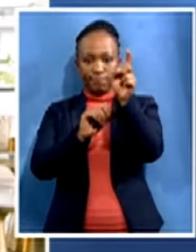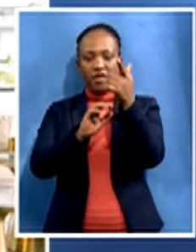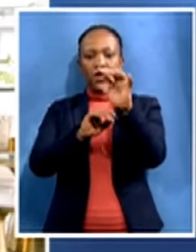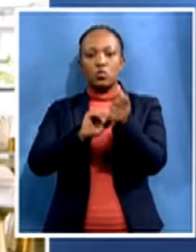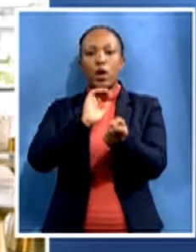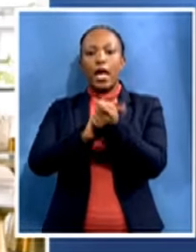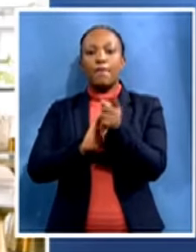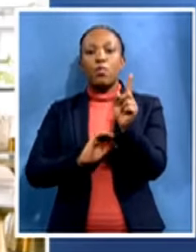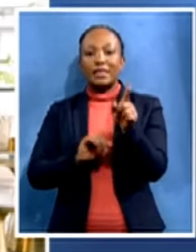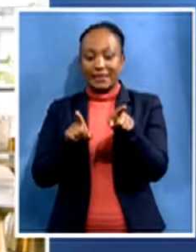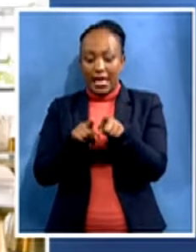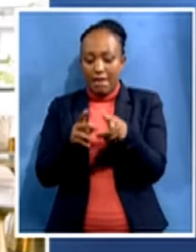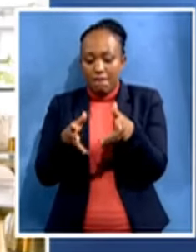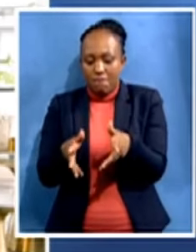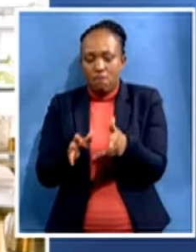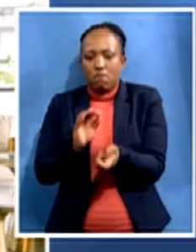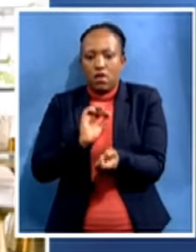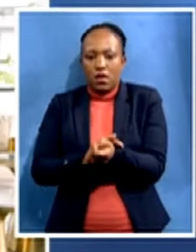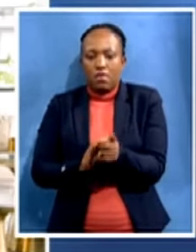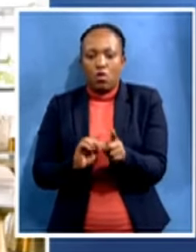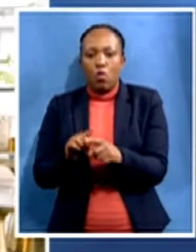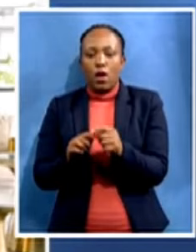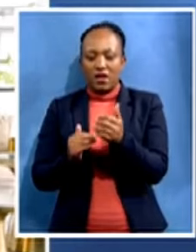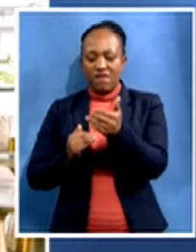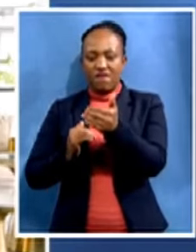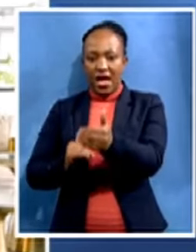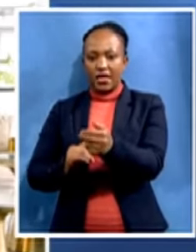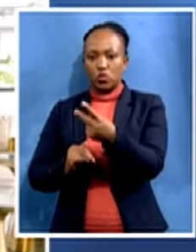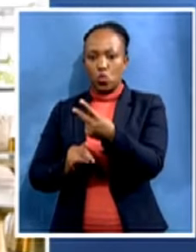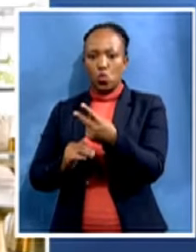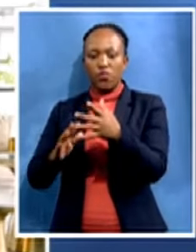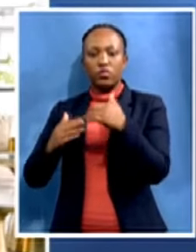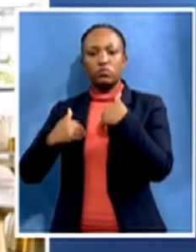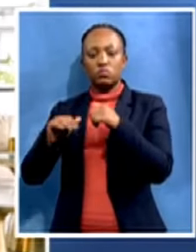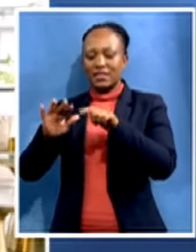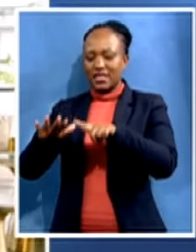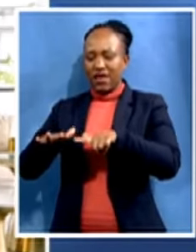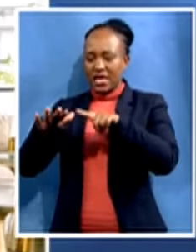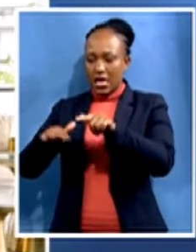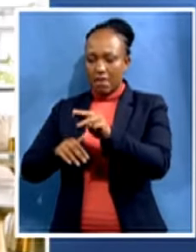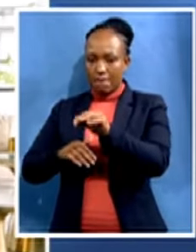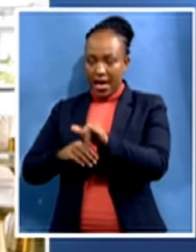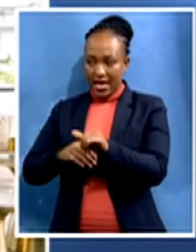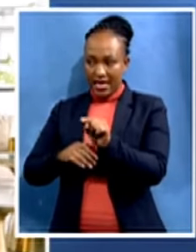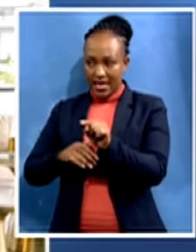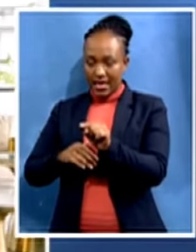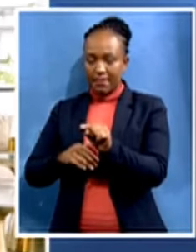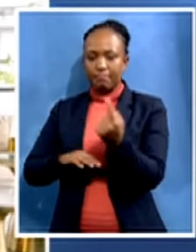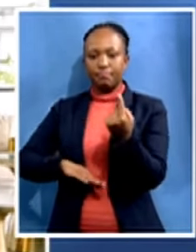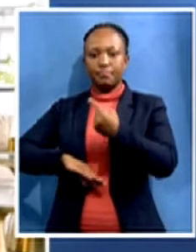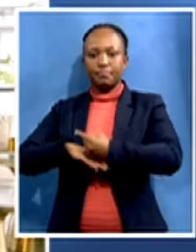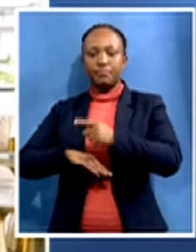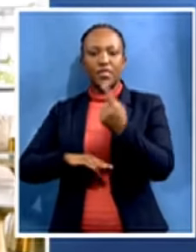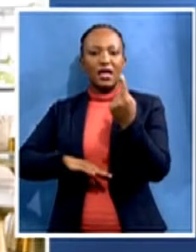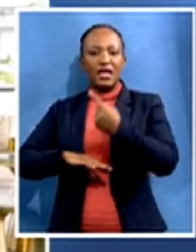phase 2 vaccination on the 17th of May. And on that day, there were only just over 4,000 vaccines that